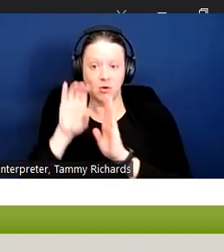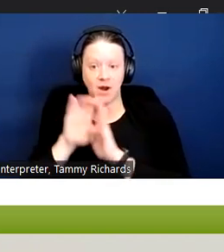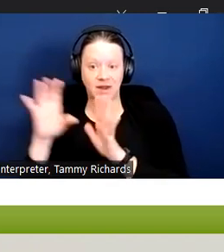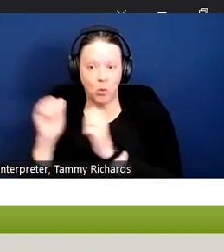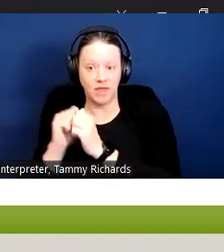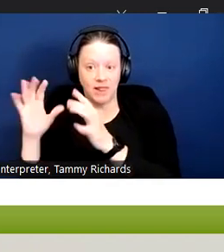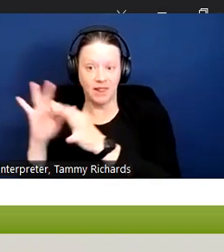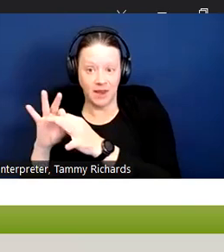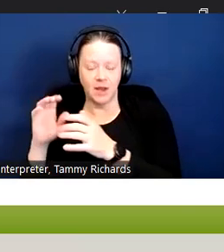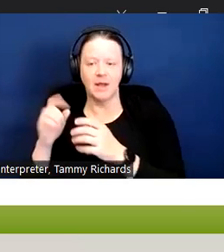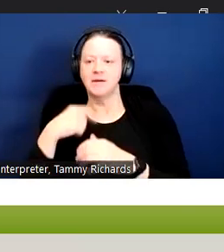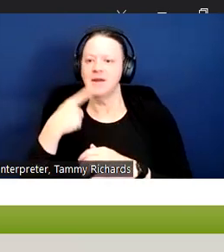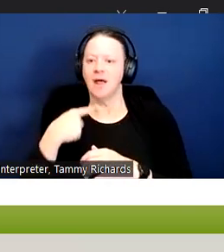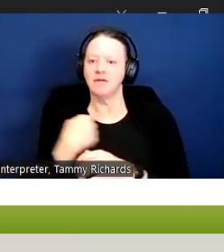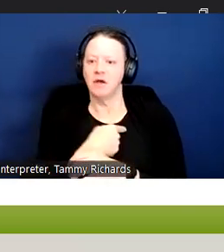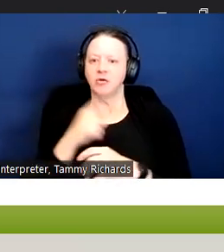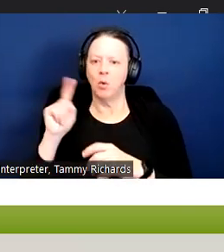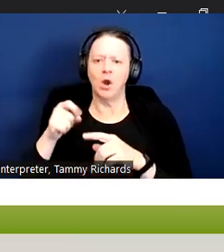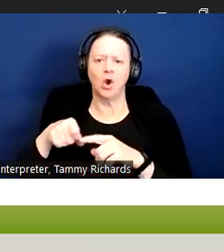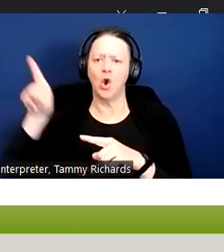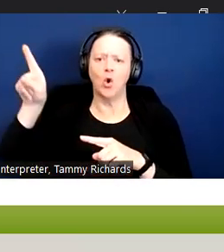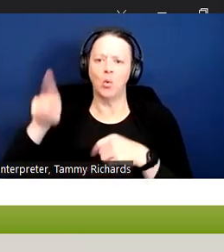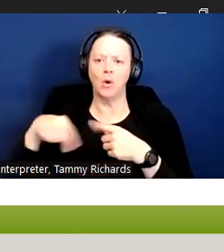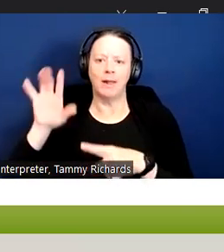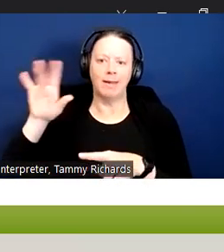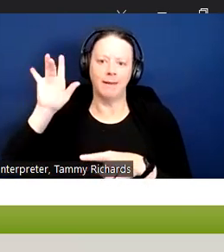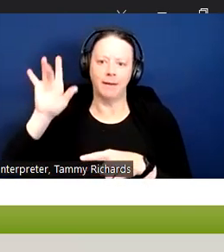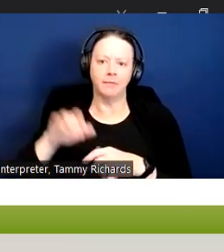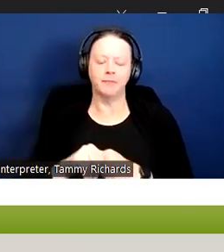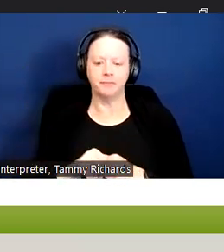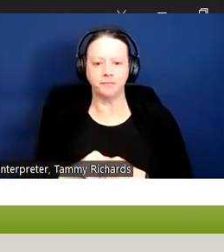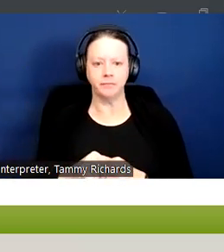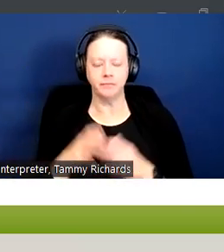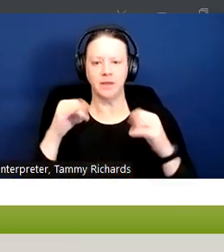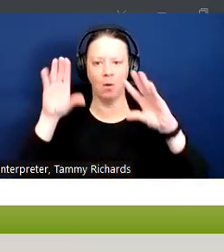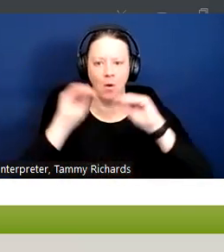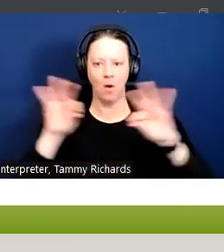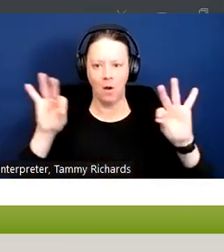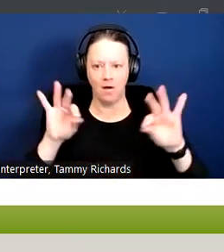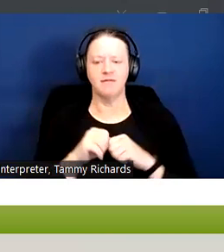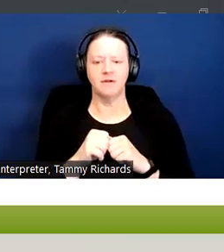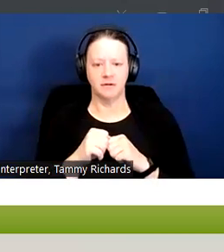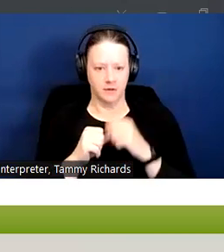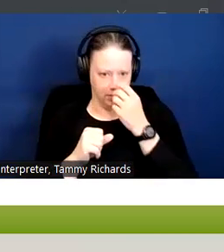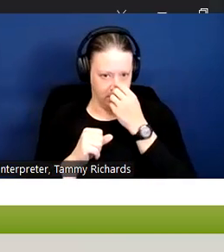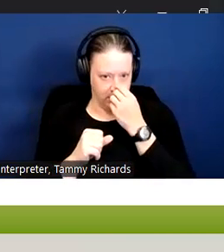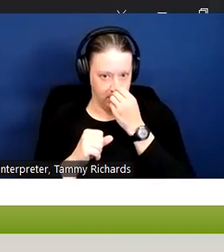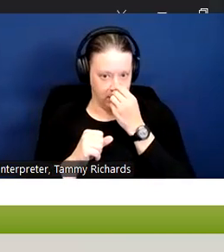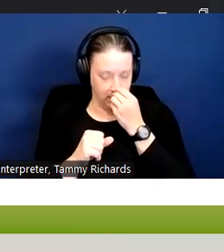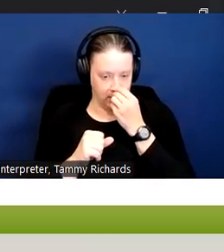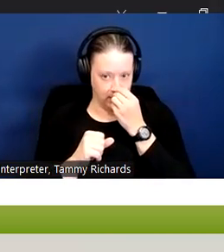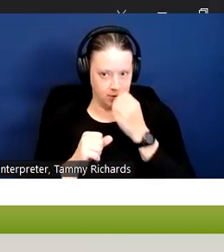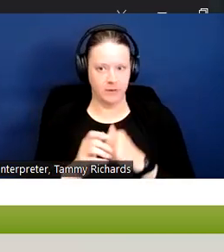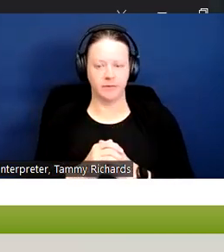it's going to go once we've activated it. Now, let me turn off what my screen NVD reader. What is exit? Okay.